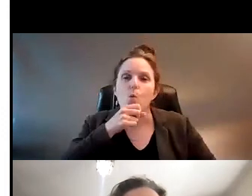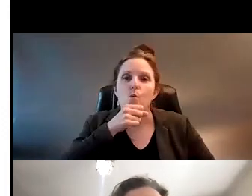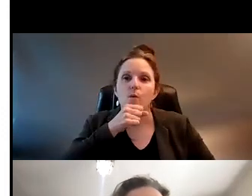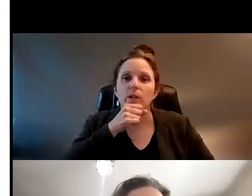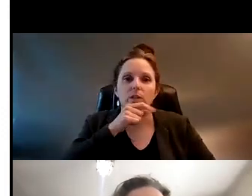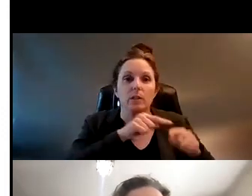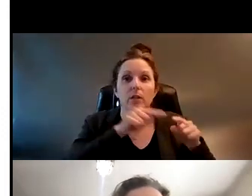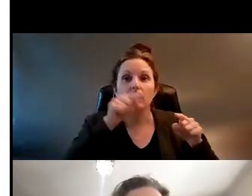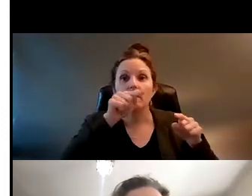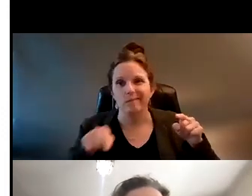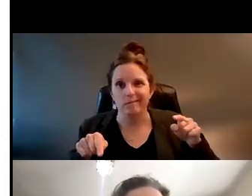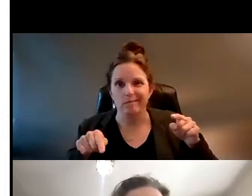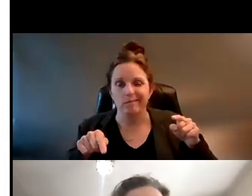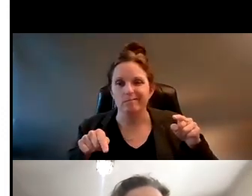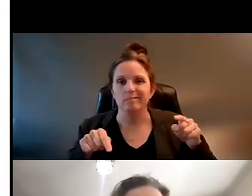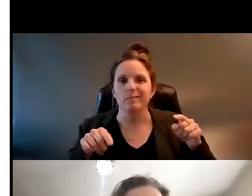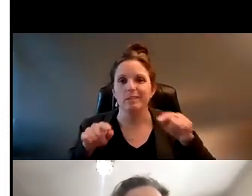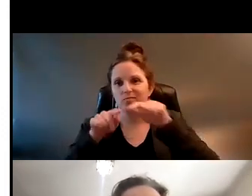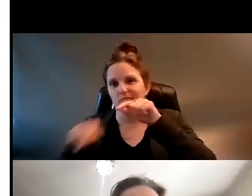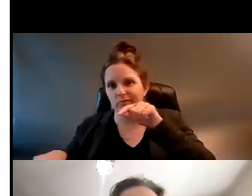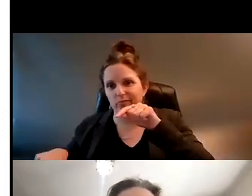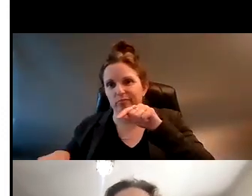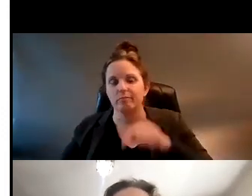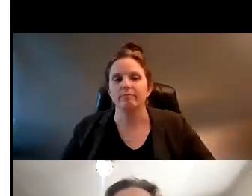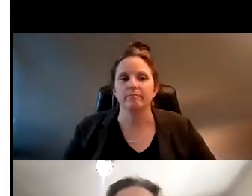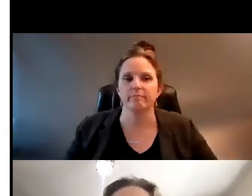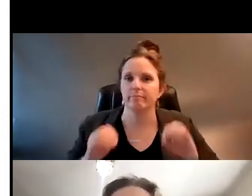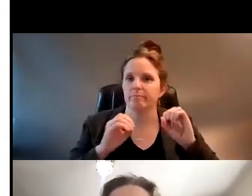didn't show those same effects. So I think